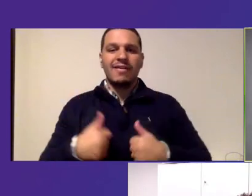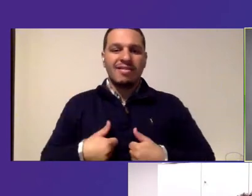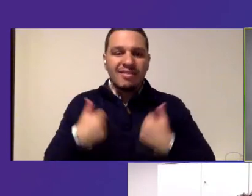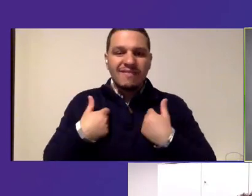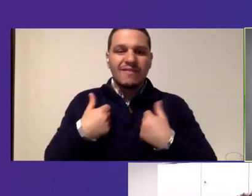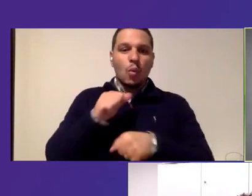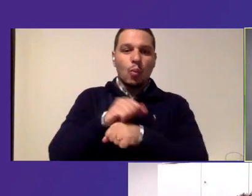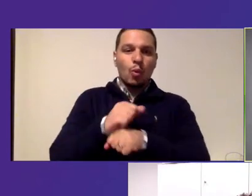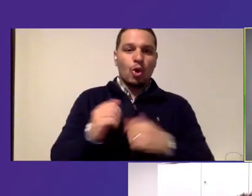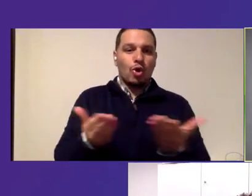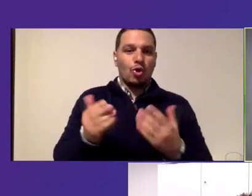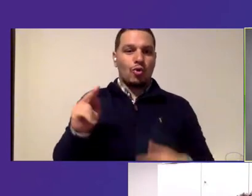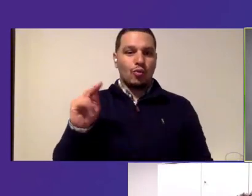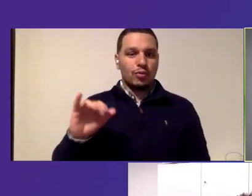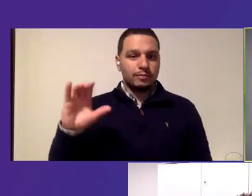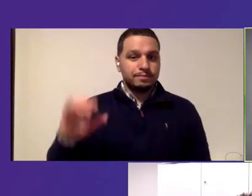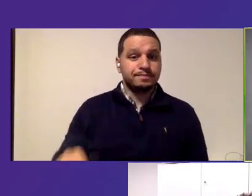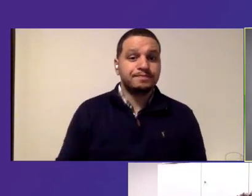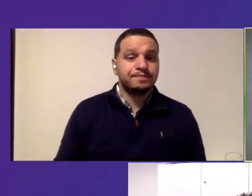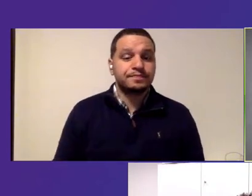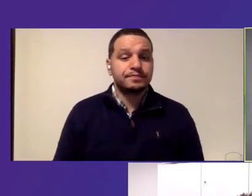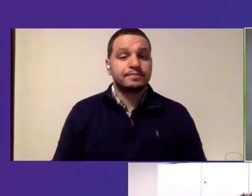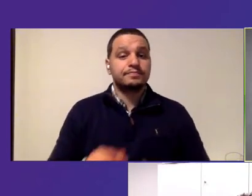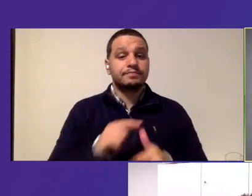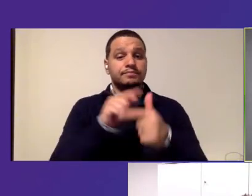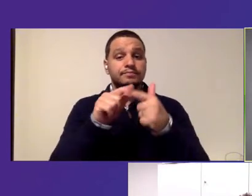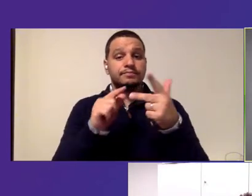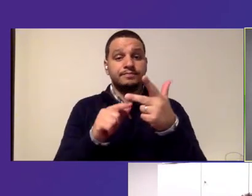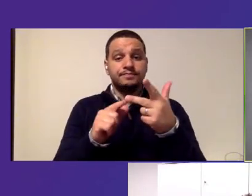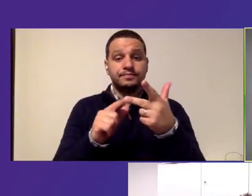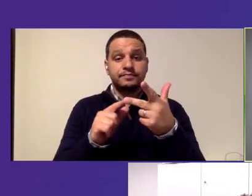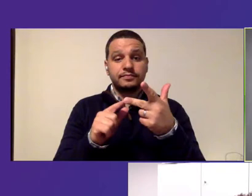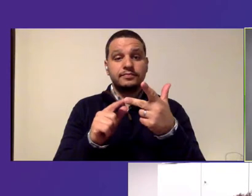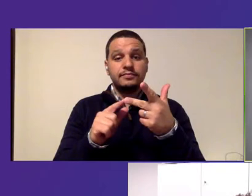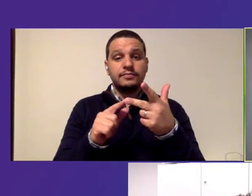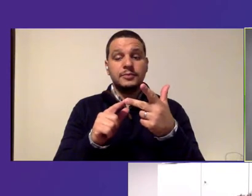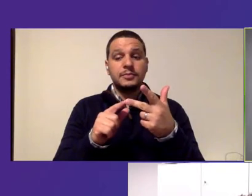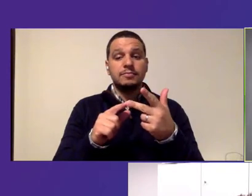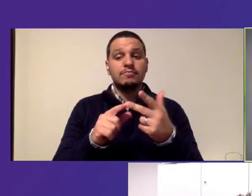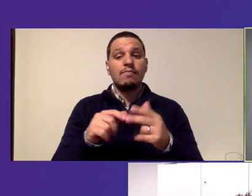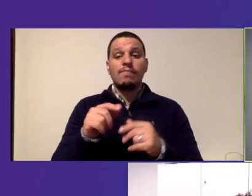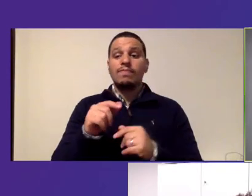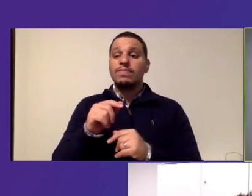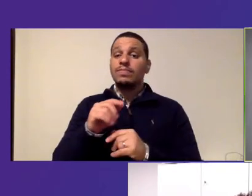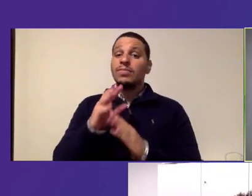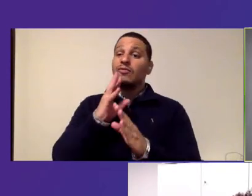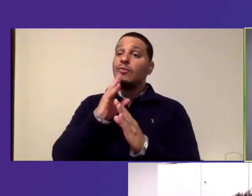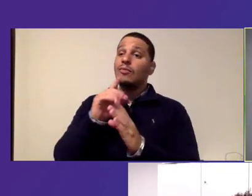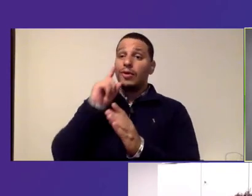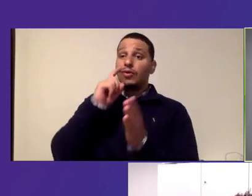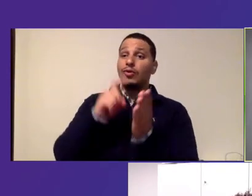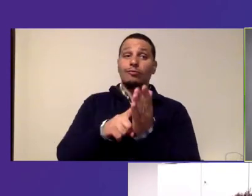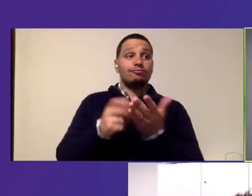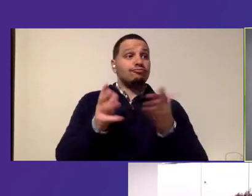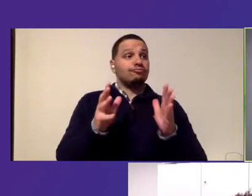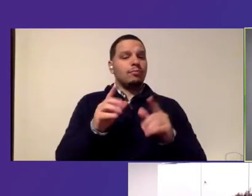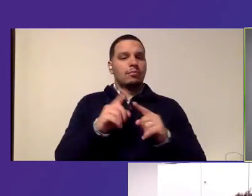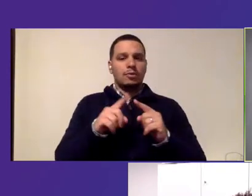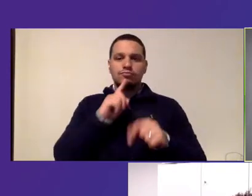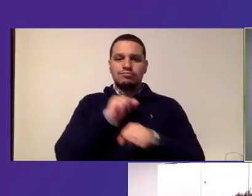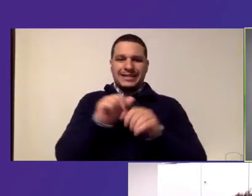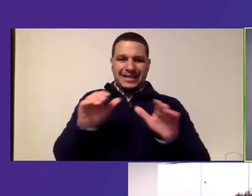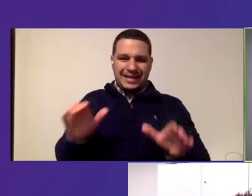work here in New York City. And third, that we may move beyond any kind of verbal acknowledgement and into reparation and